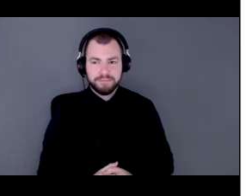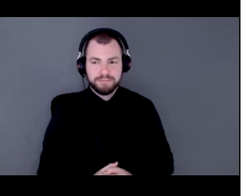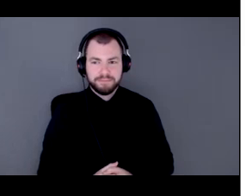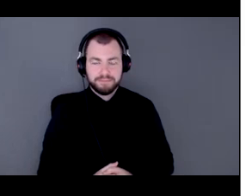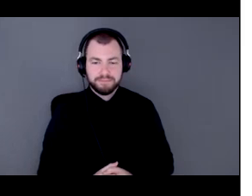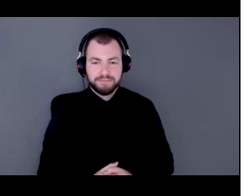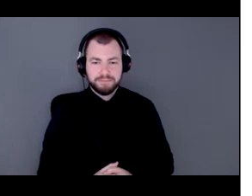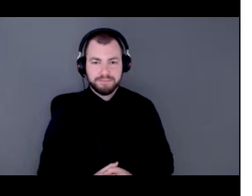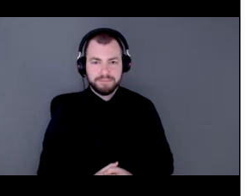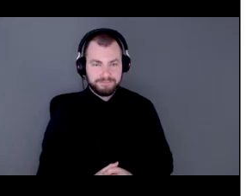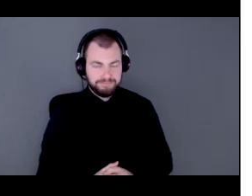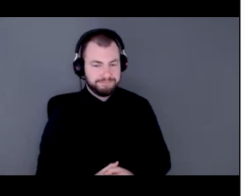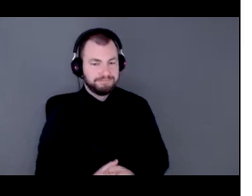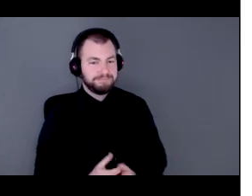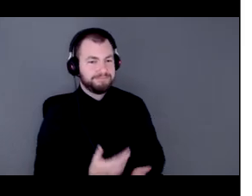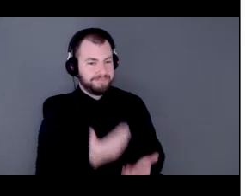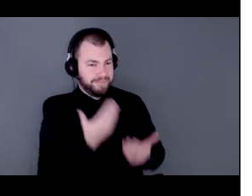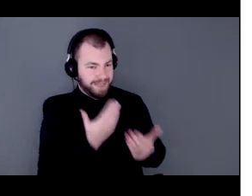Thank you.